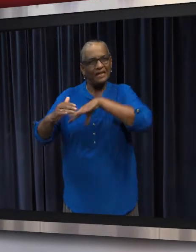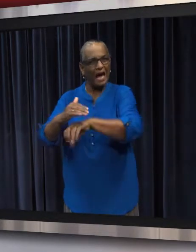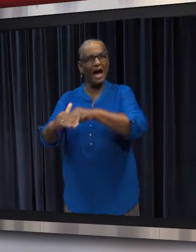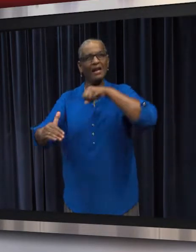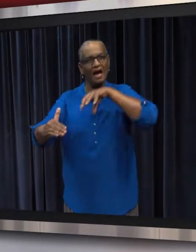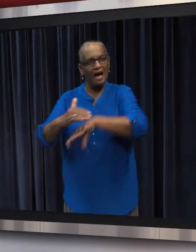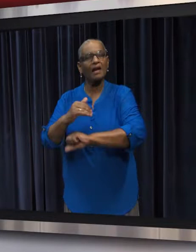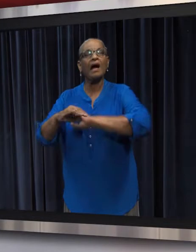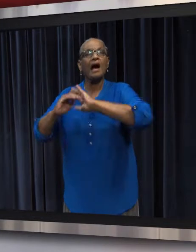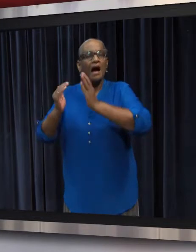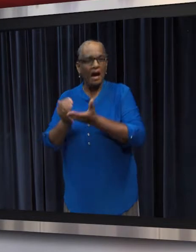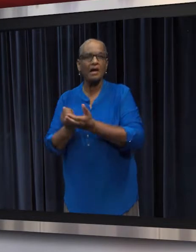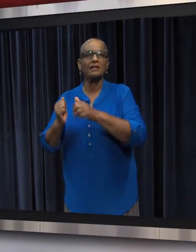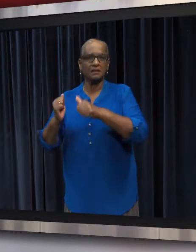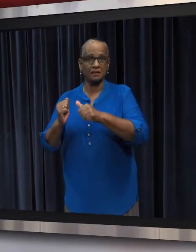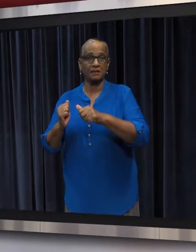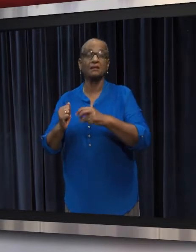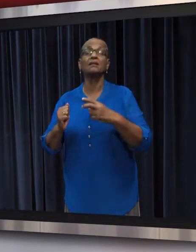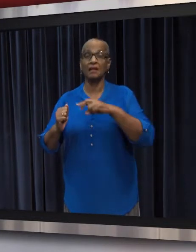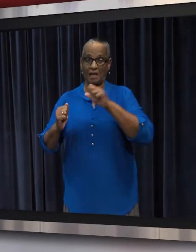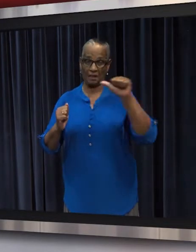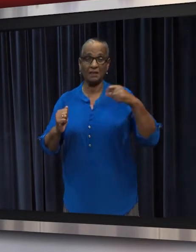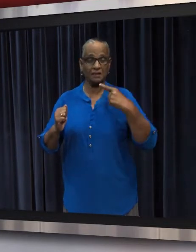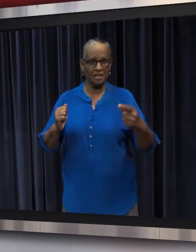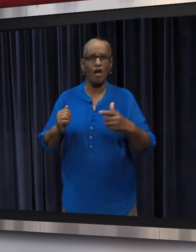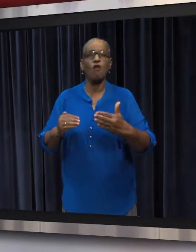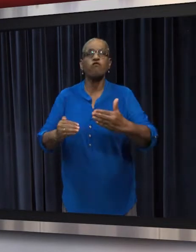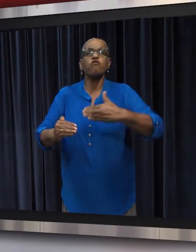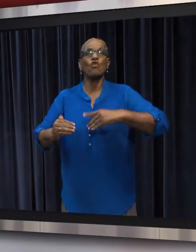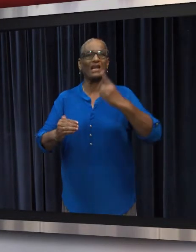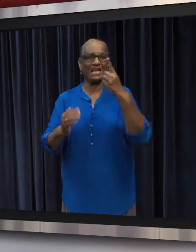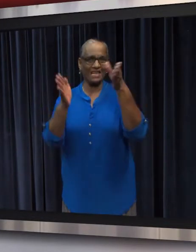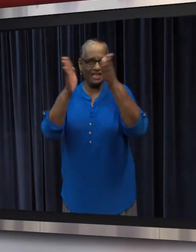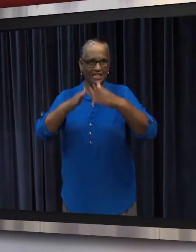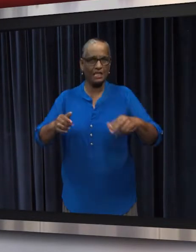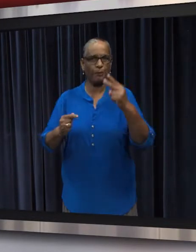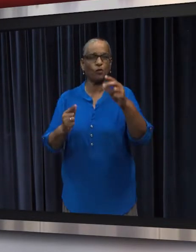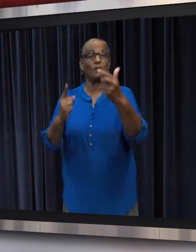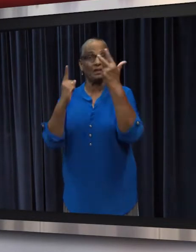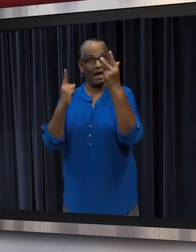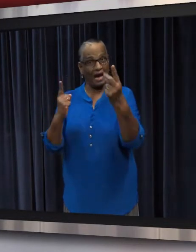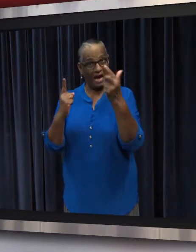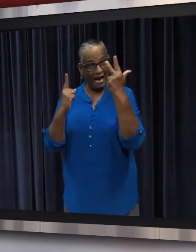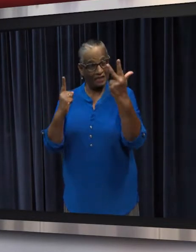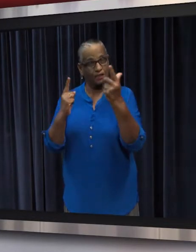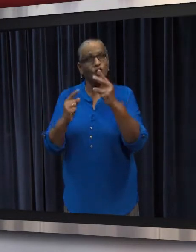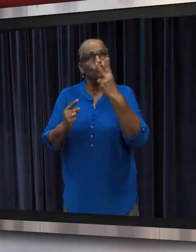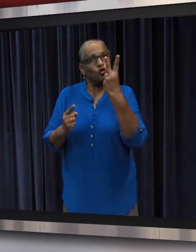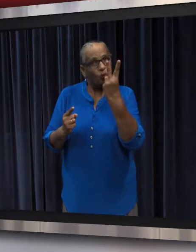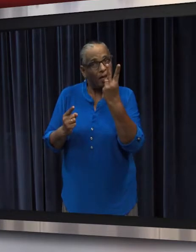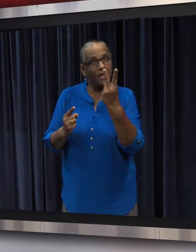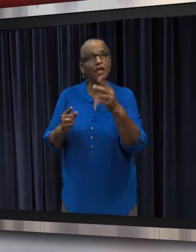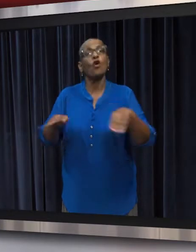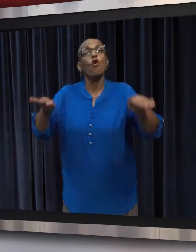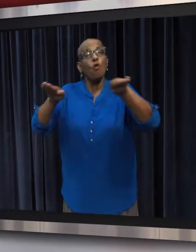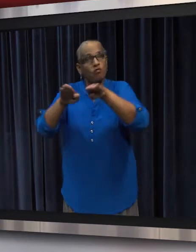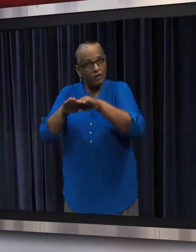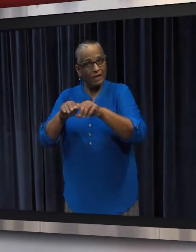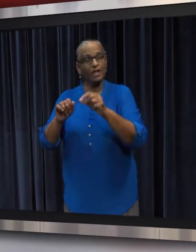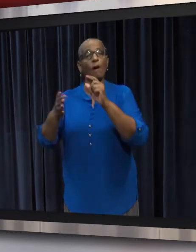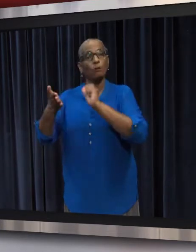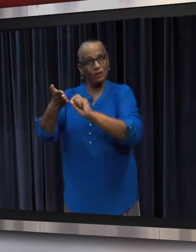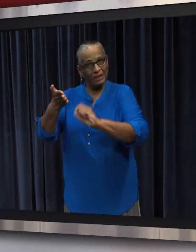be strengthened and deepened. According to him, 2 contracts should be signed by the end of